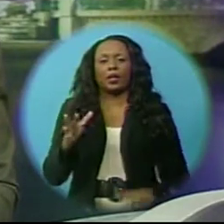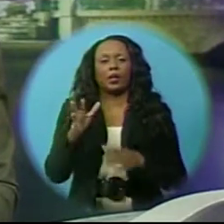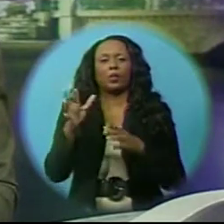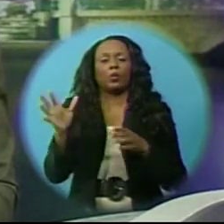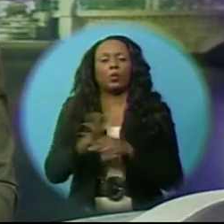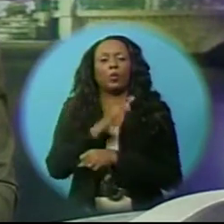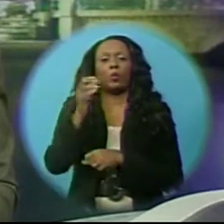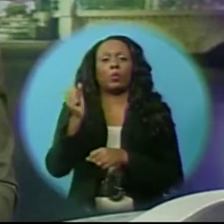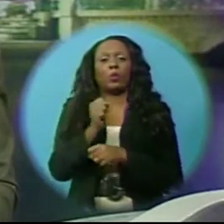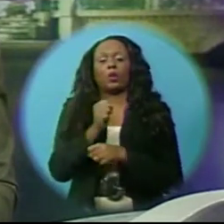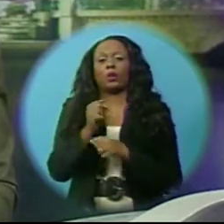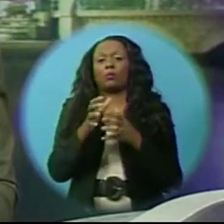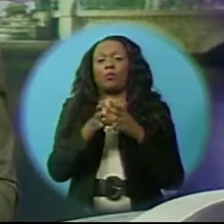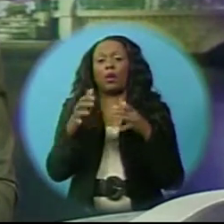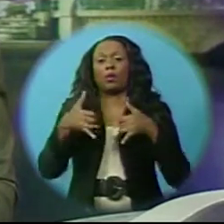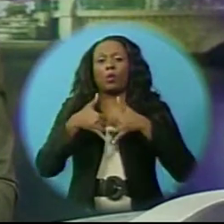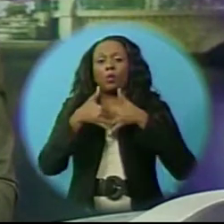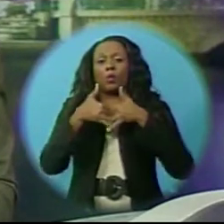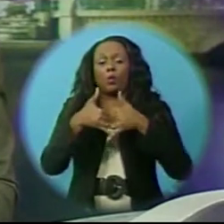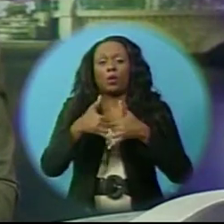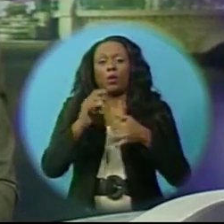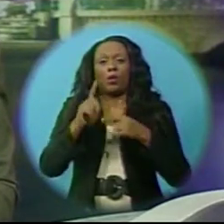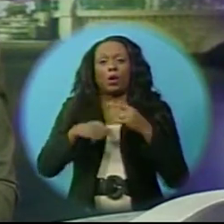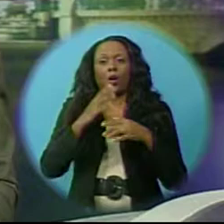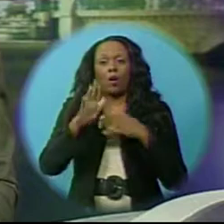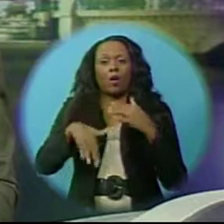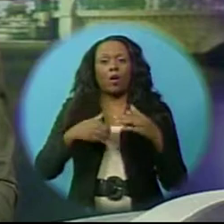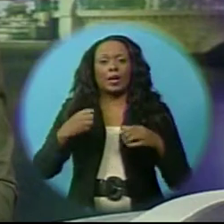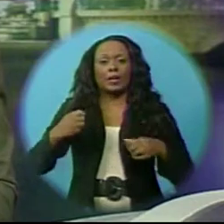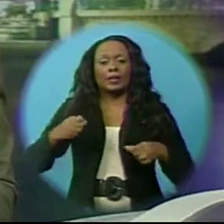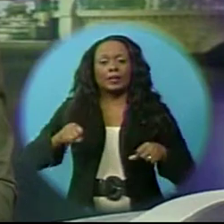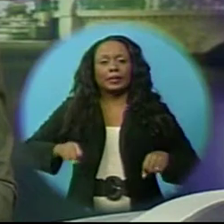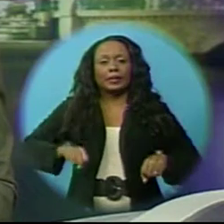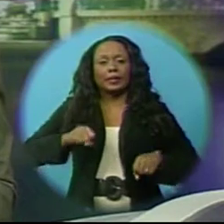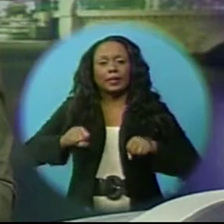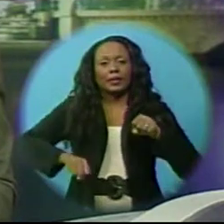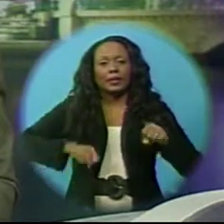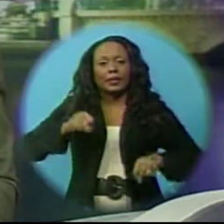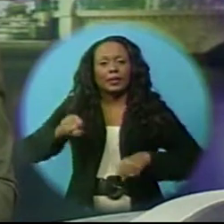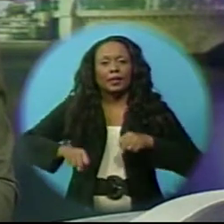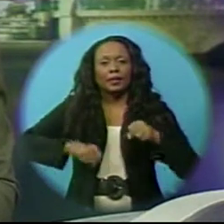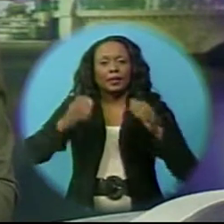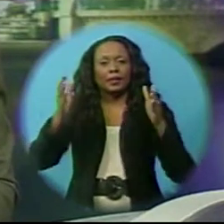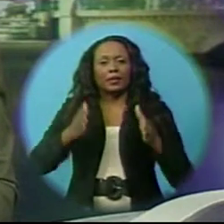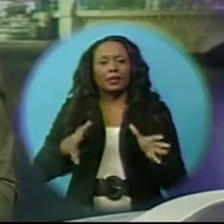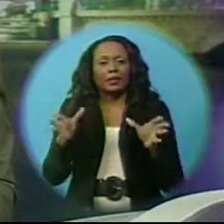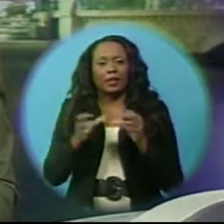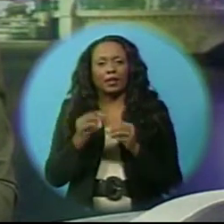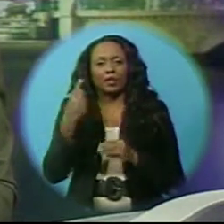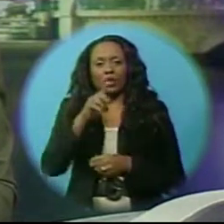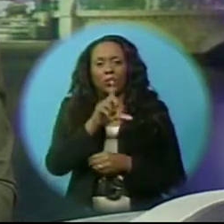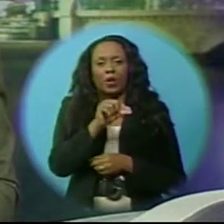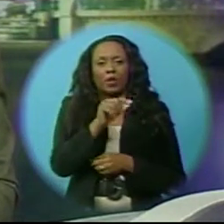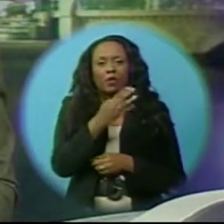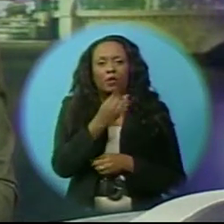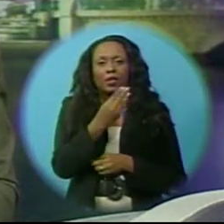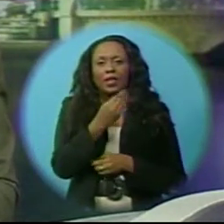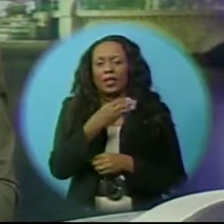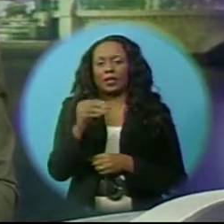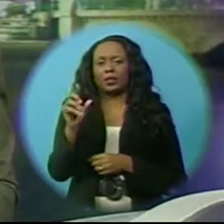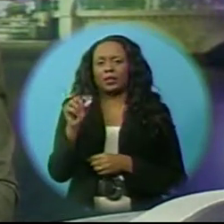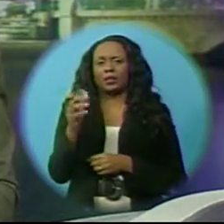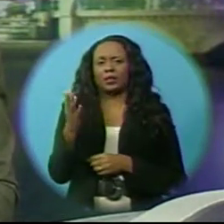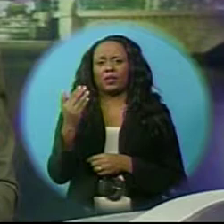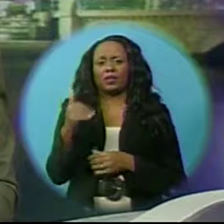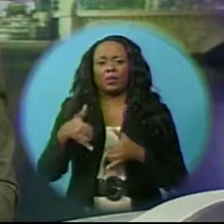lion's share of awards when local cyclists gathered for the Barbados Cycling Union's 2014 and 2015 award ceremony at